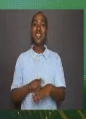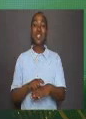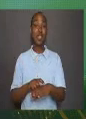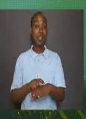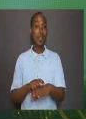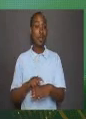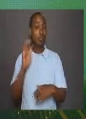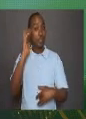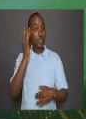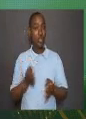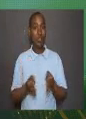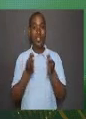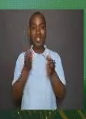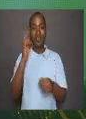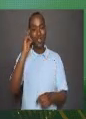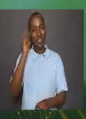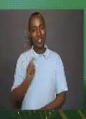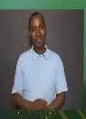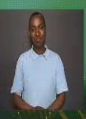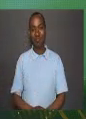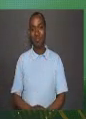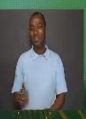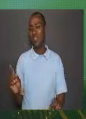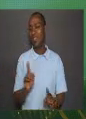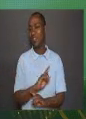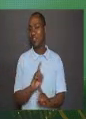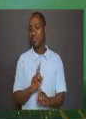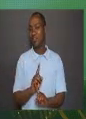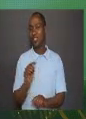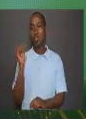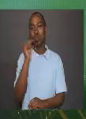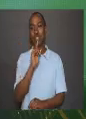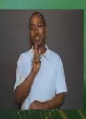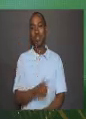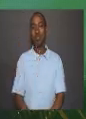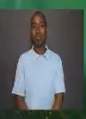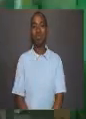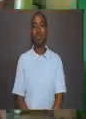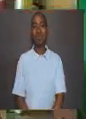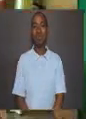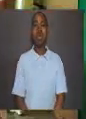an infected person. But this is simply not true.